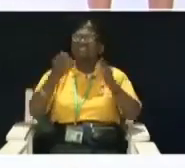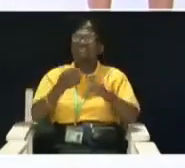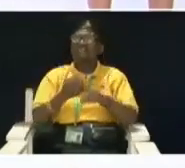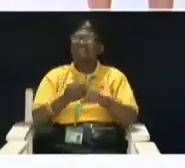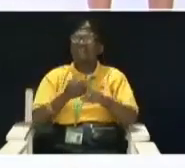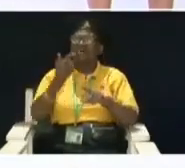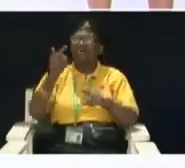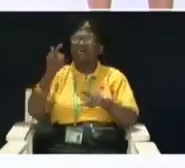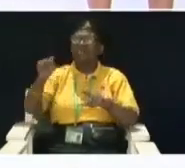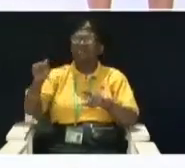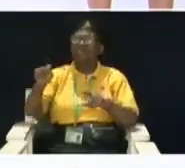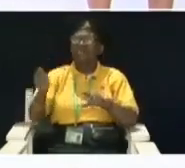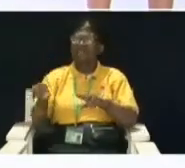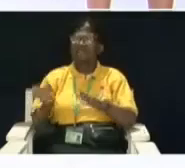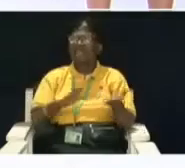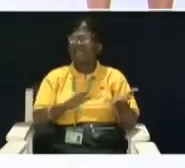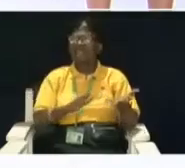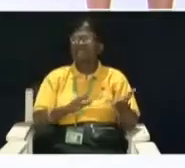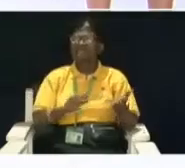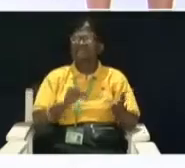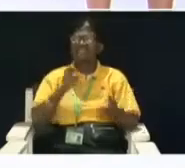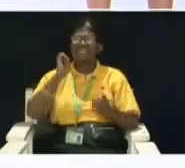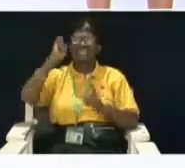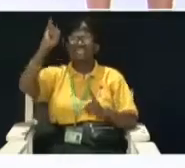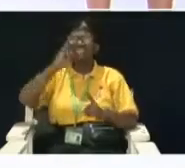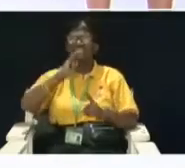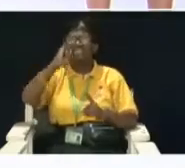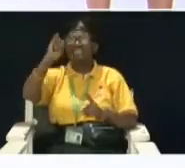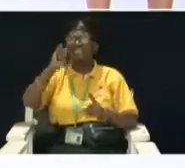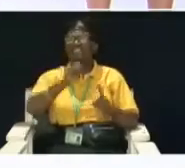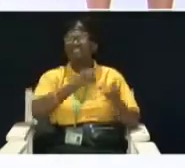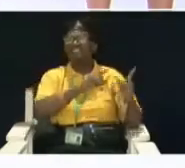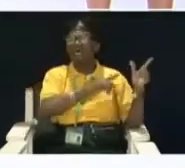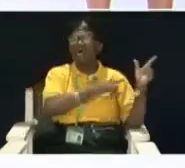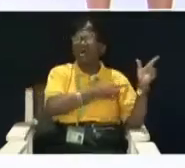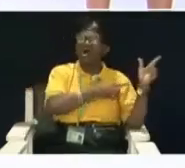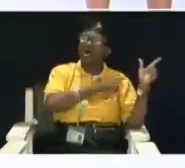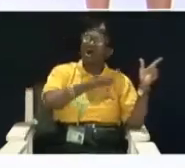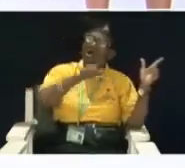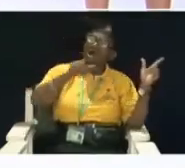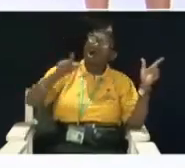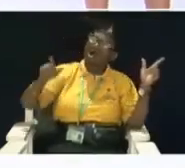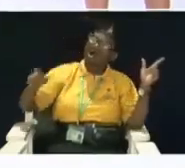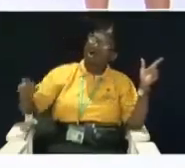risen from the dead, is